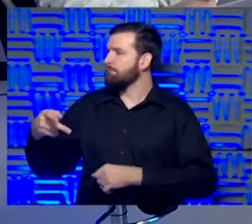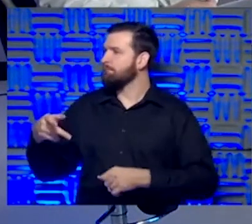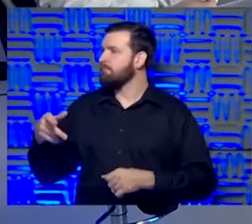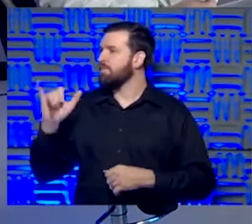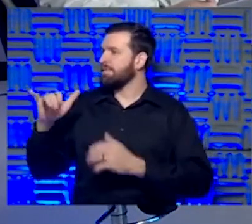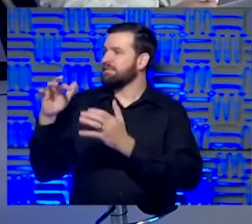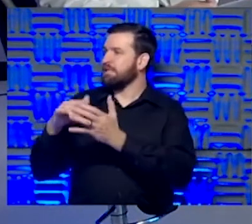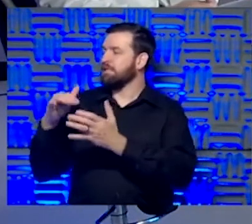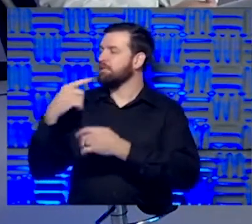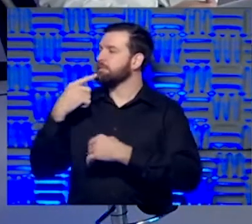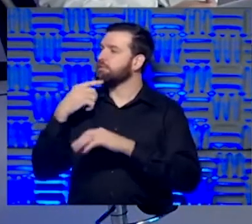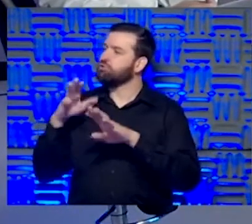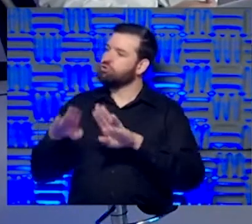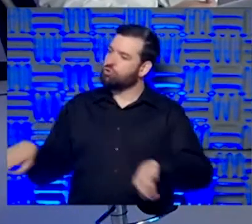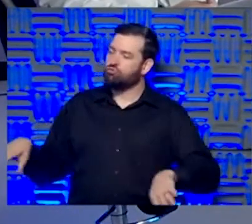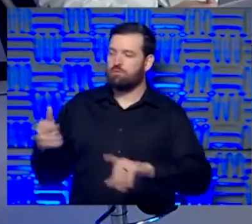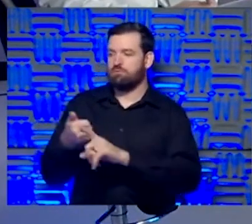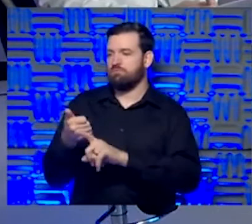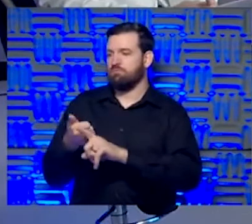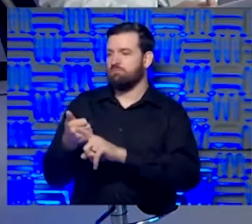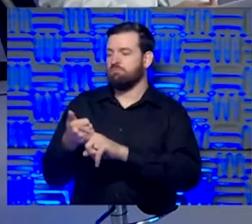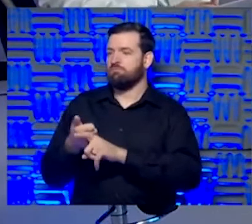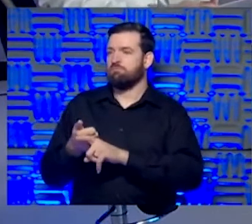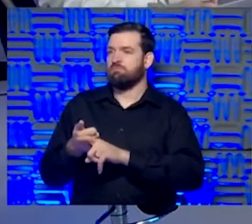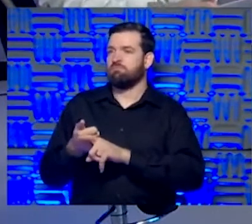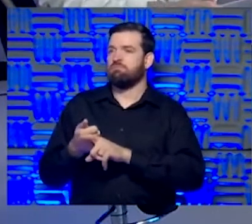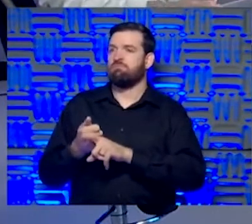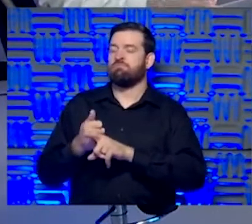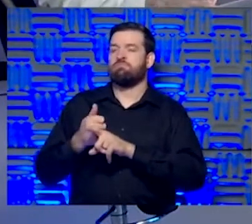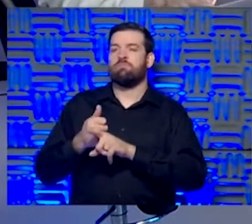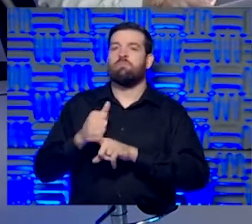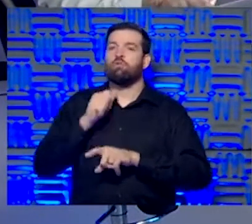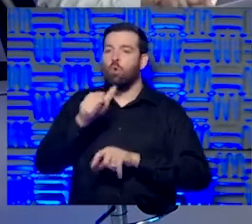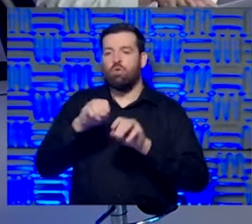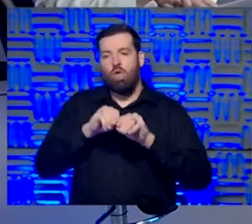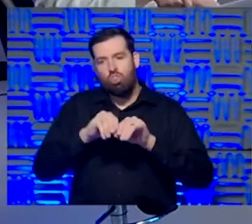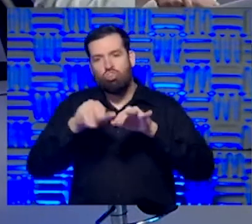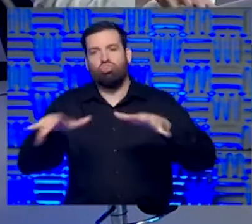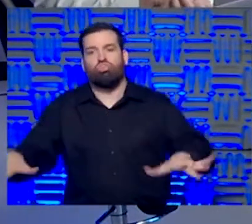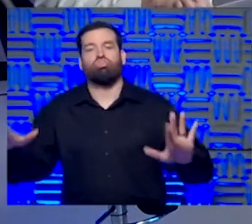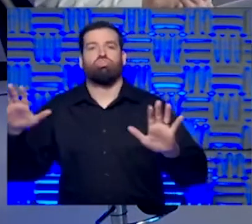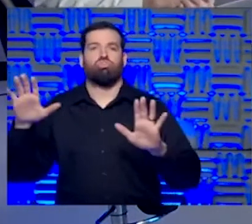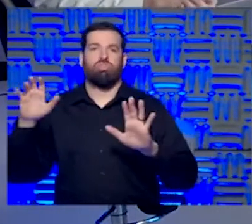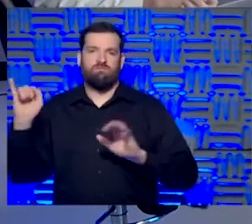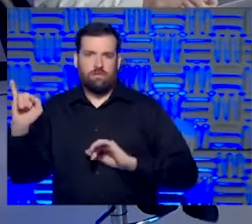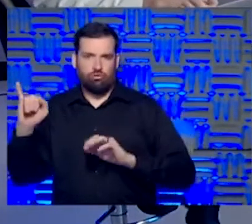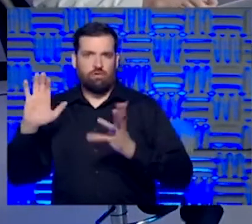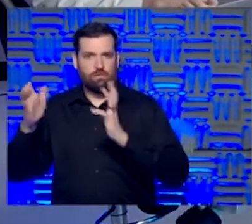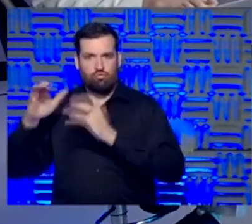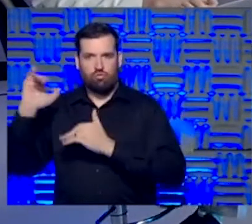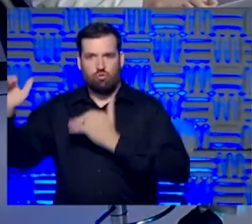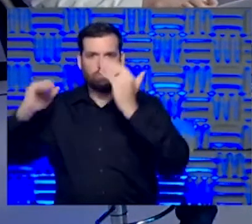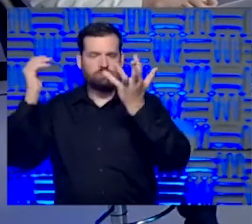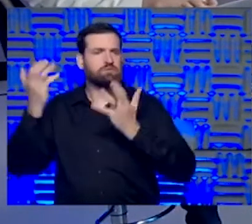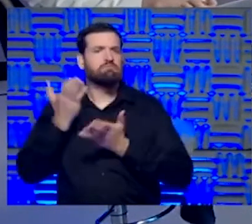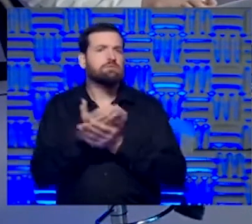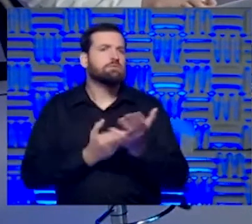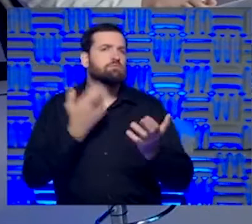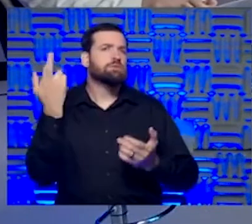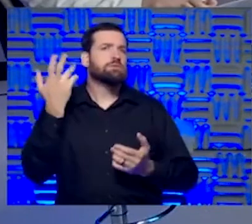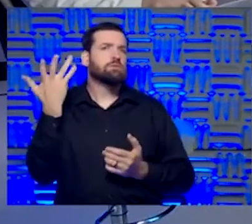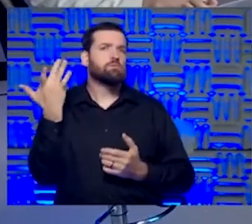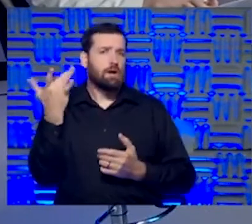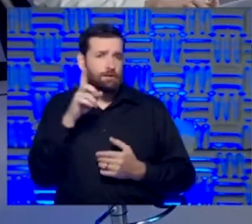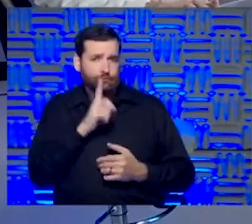study that said children aren't as communicable as we thought. Talk to us a little bit more about any reasons why that could